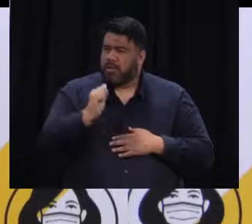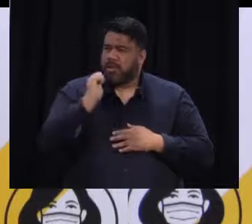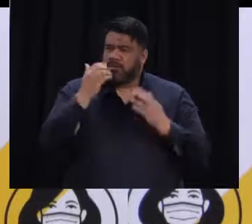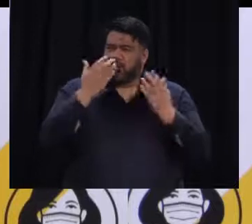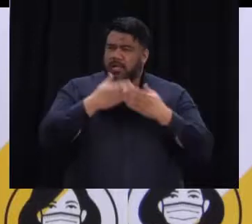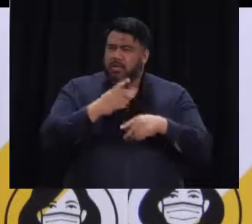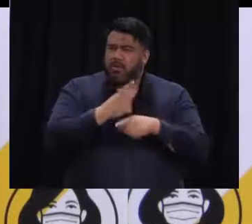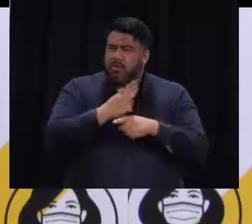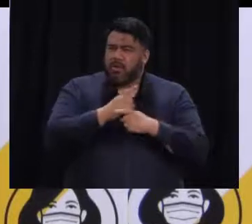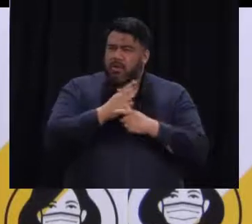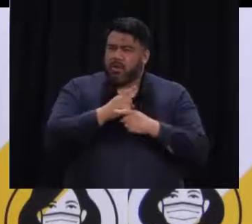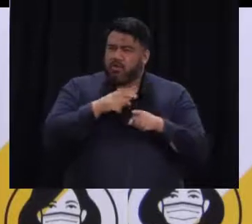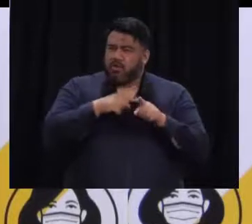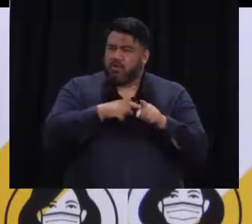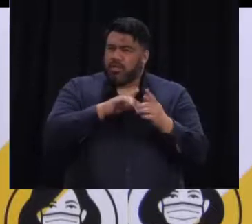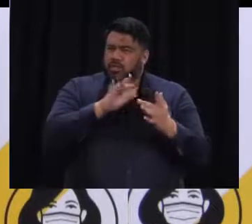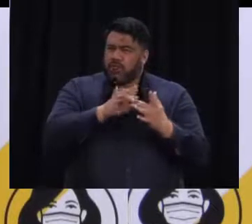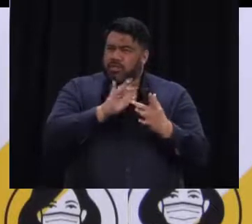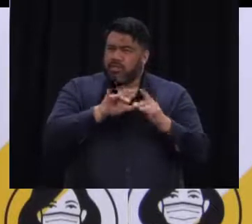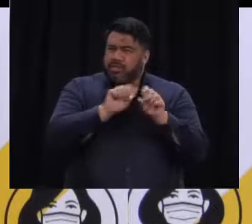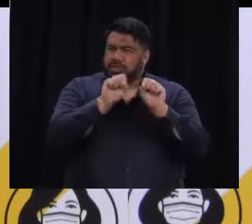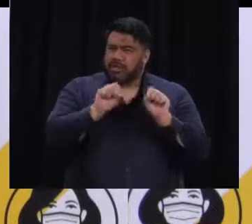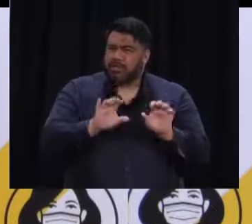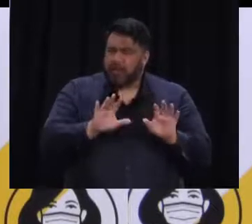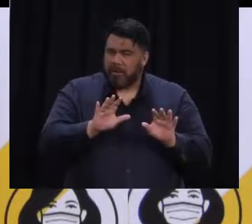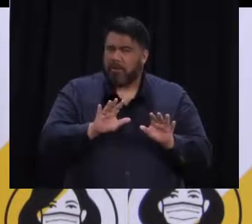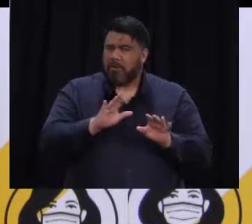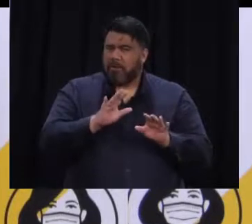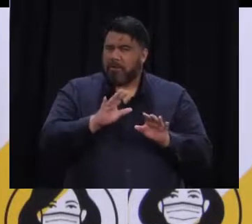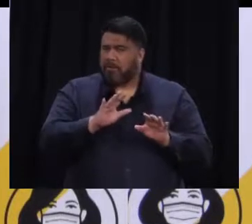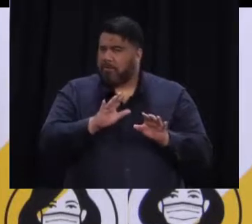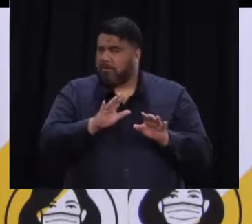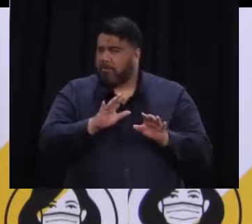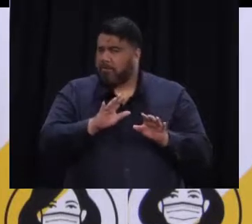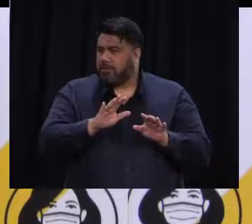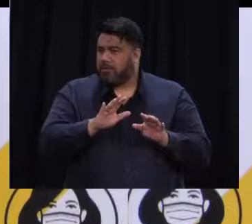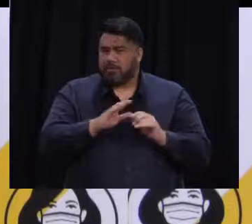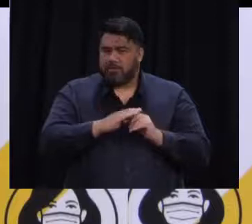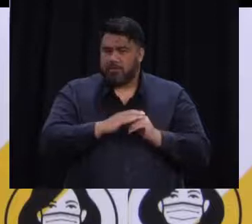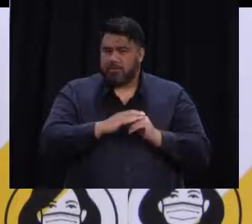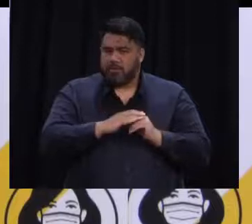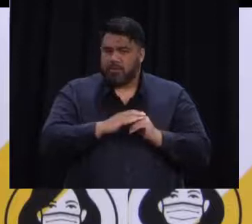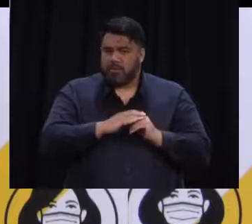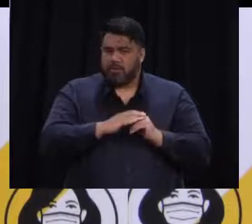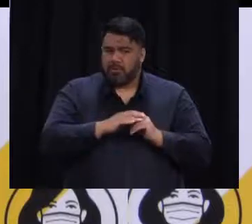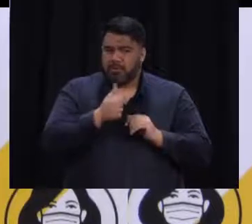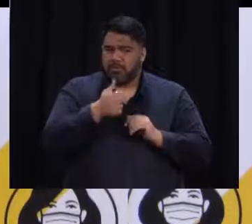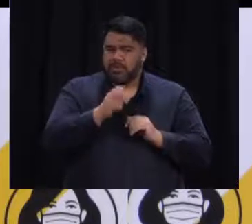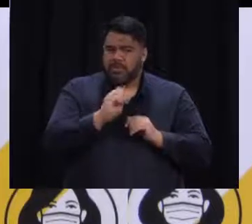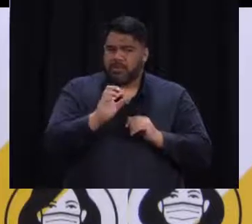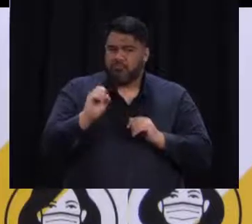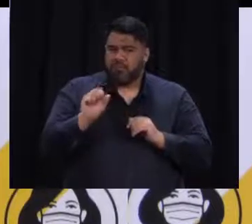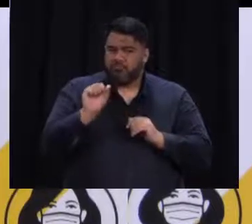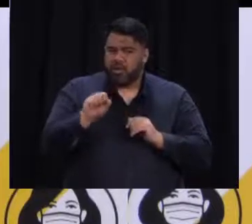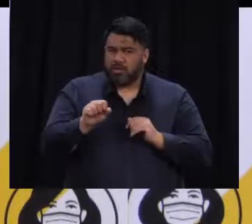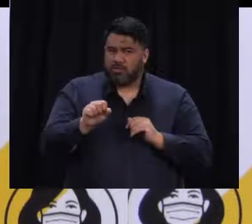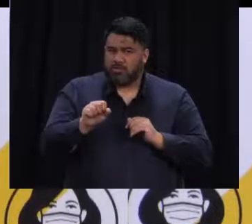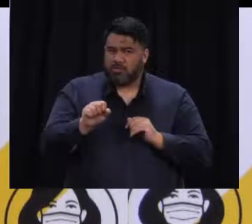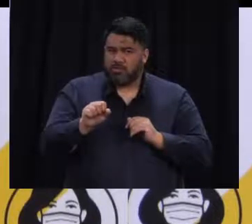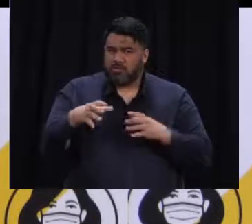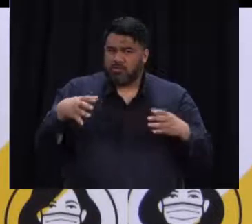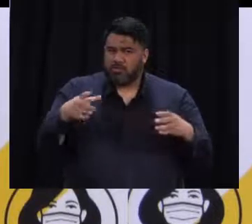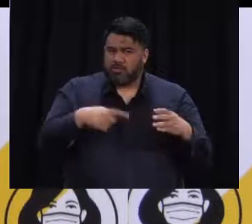How overburdened is the contact tracing system, and why was that sort of surge capacity not prepared ahead of time? Why weren't people tapped, I suppose, in